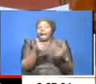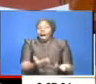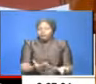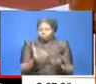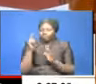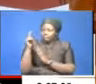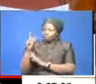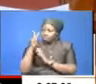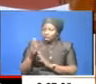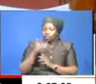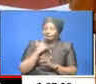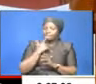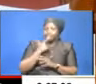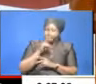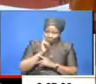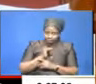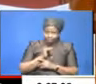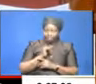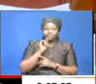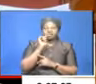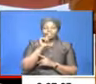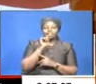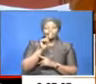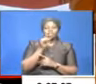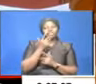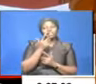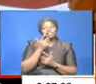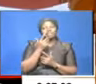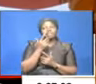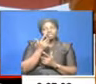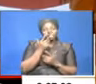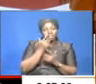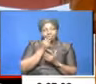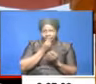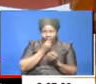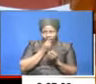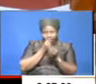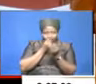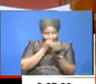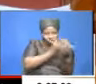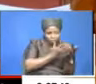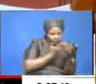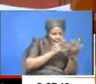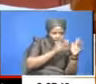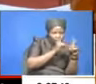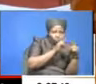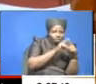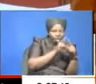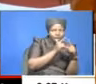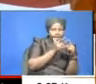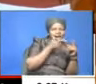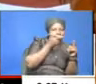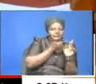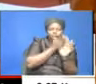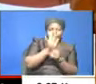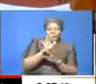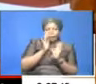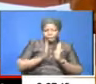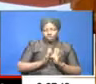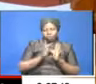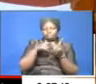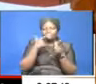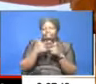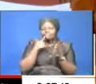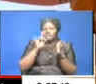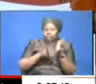that this fact was brought to the attention of the respondent. He pointed out that at the time he